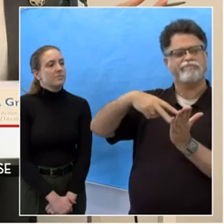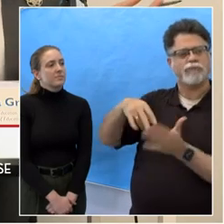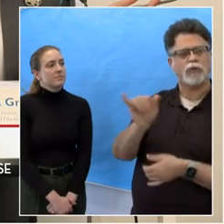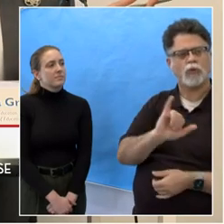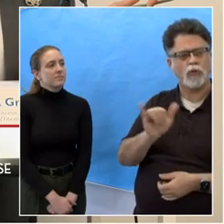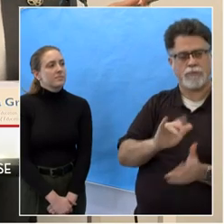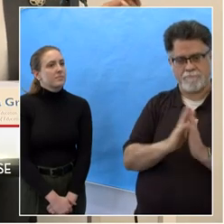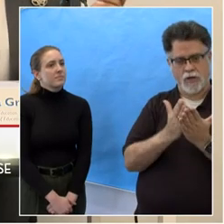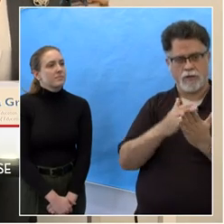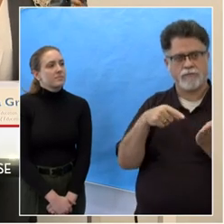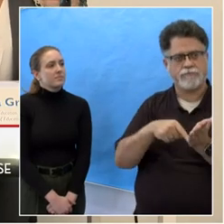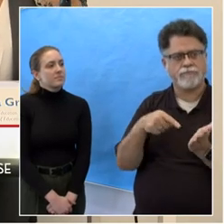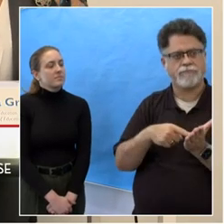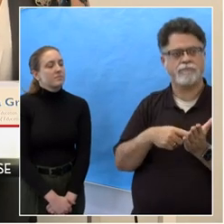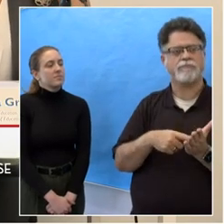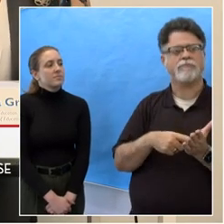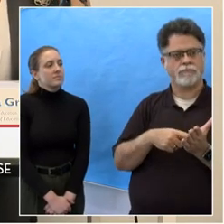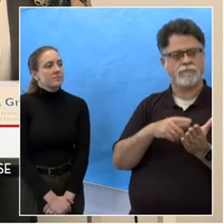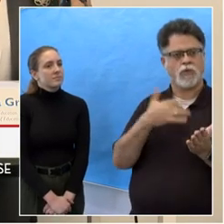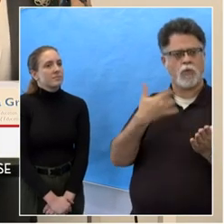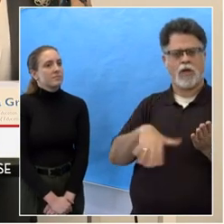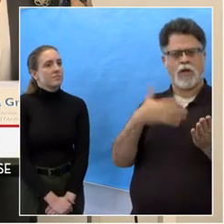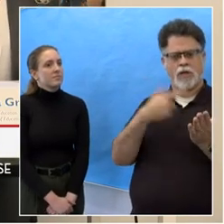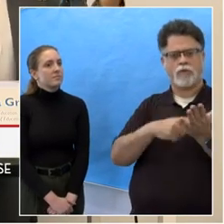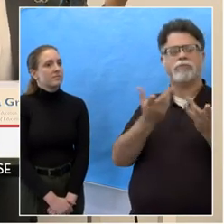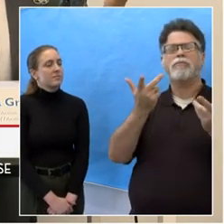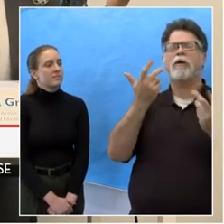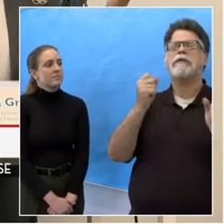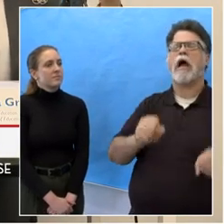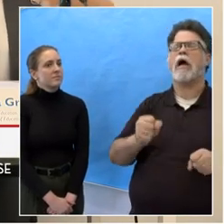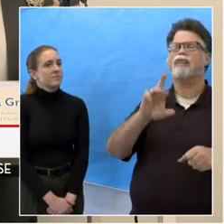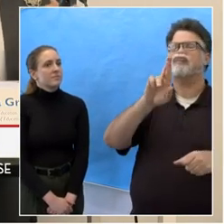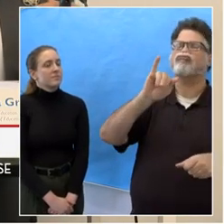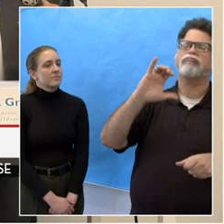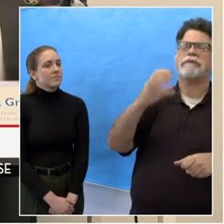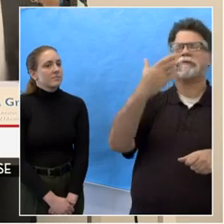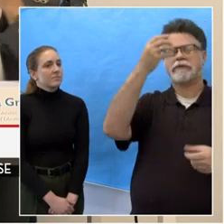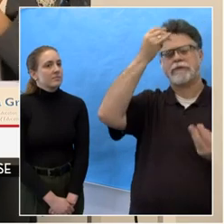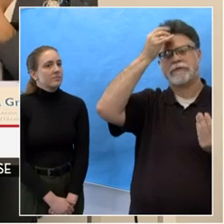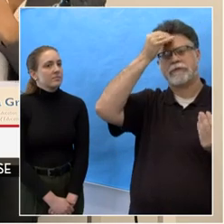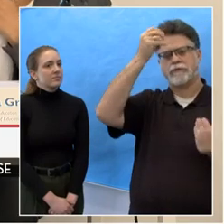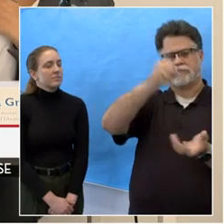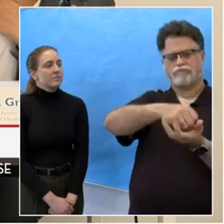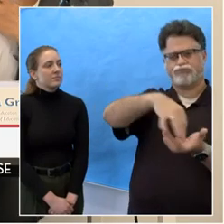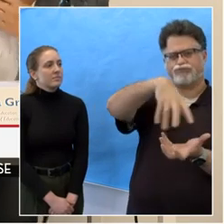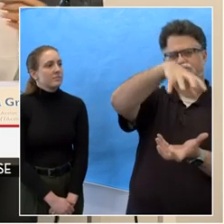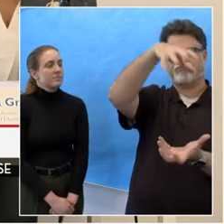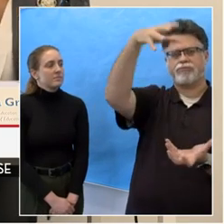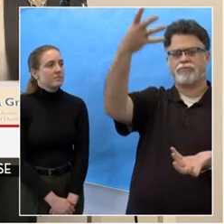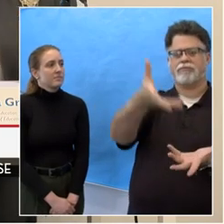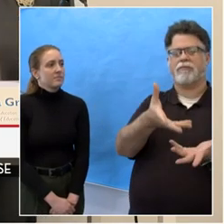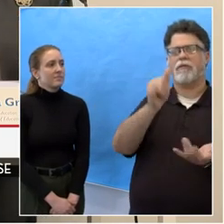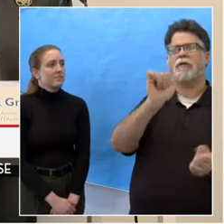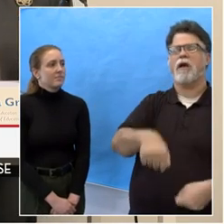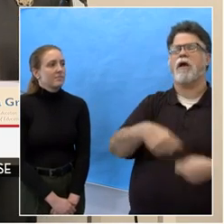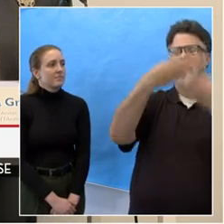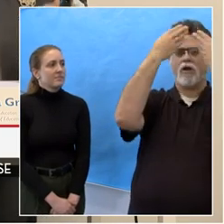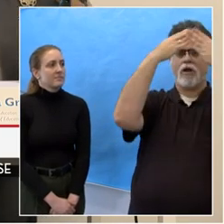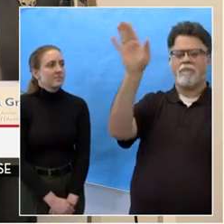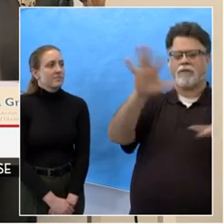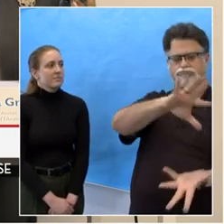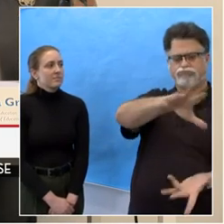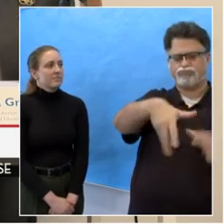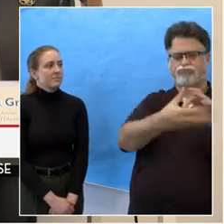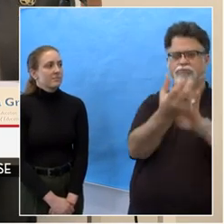our children. And so the 5 years from now, next year from now, 6 months from now, I want us